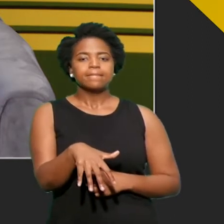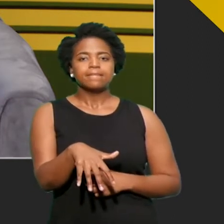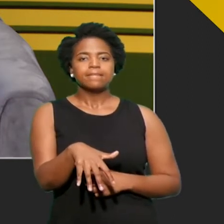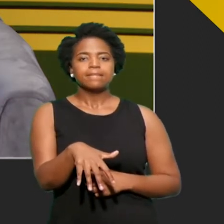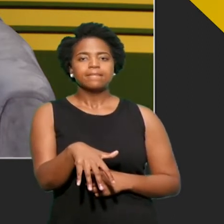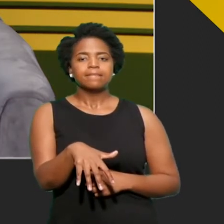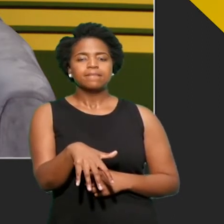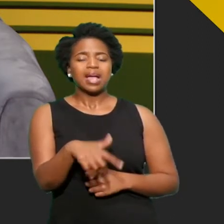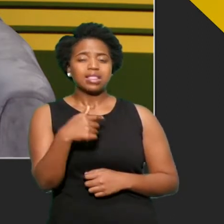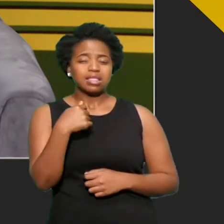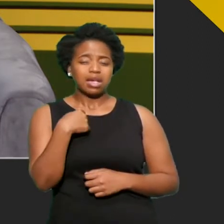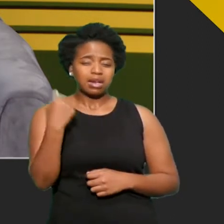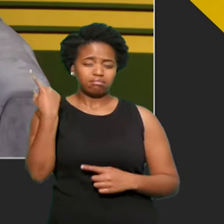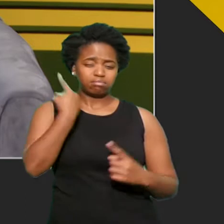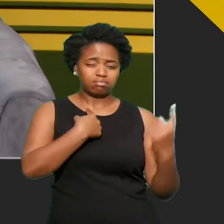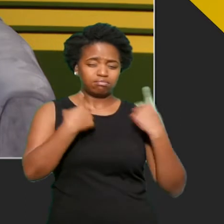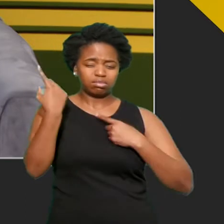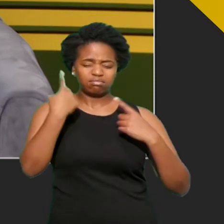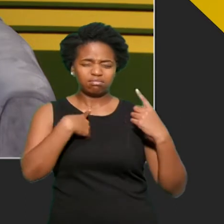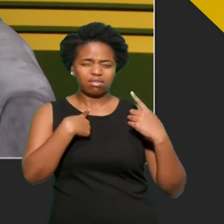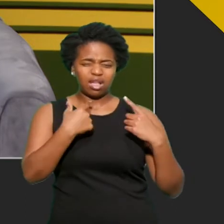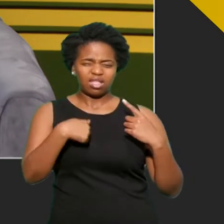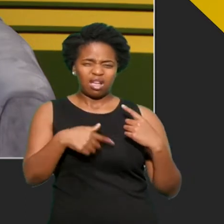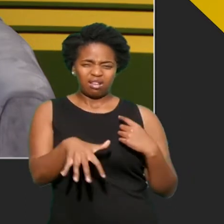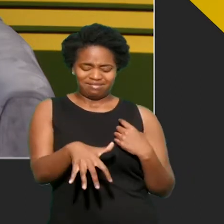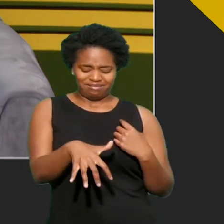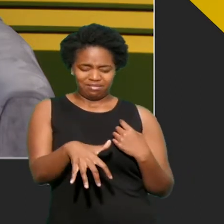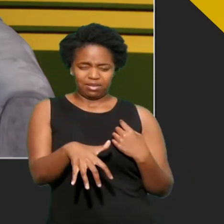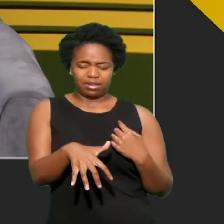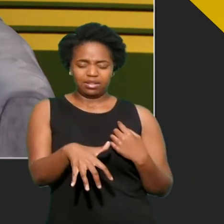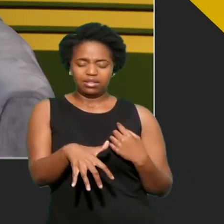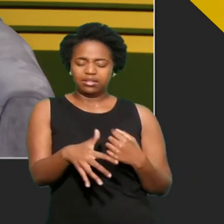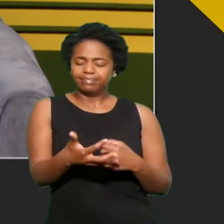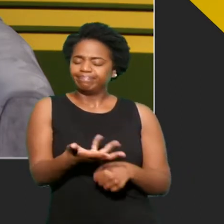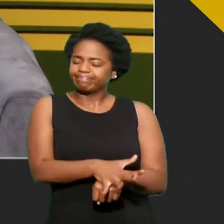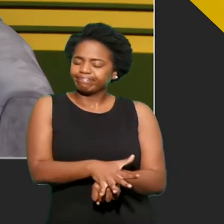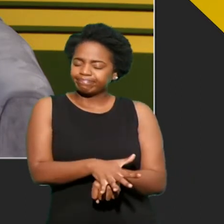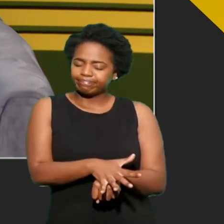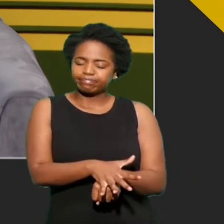Kanti ukungishaya kwakhe ngizothola miscarriage lapho. Sure. And then kula